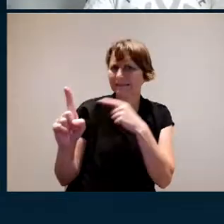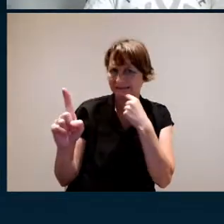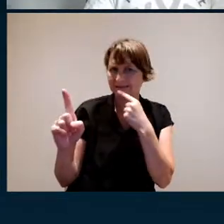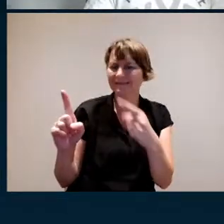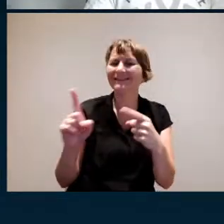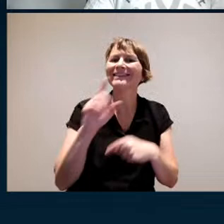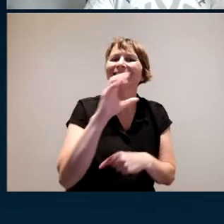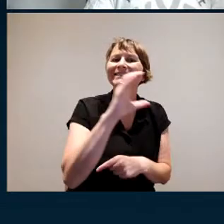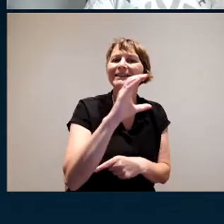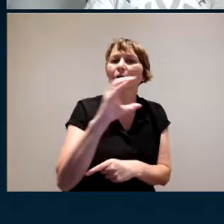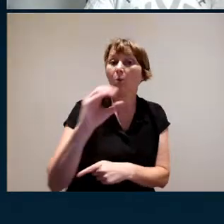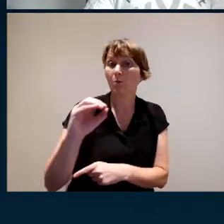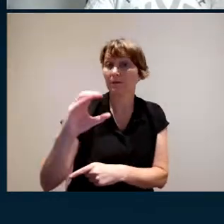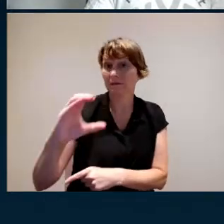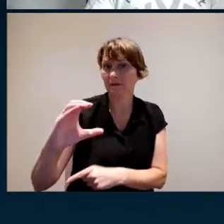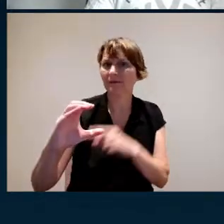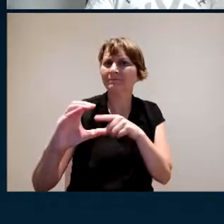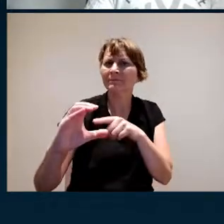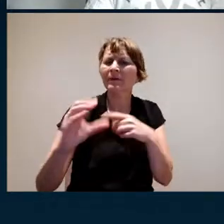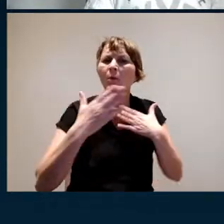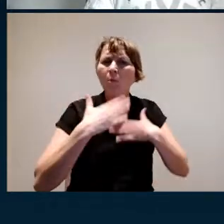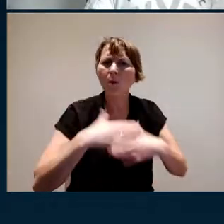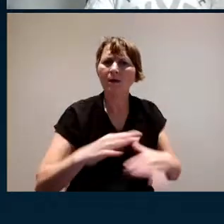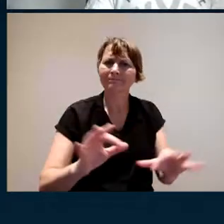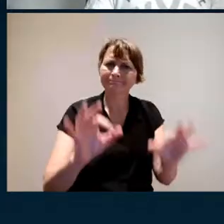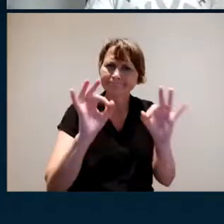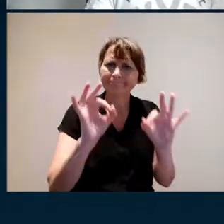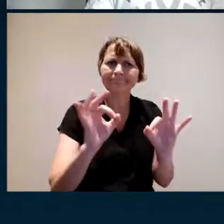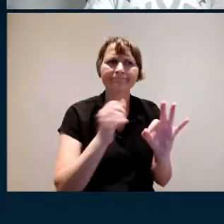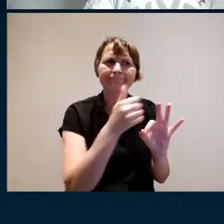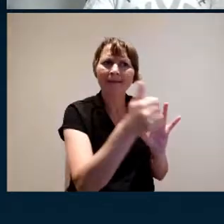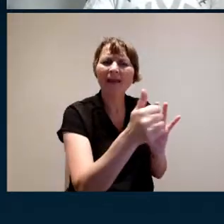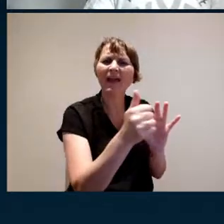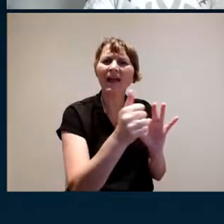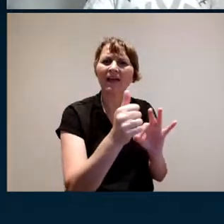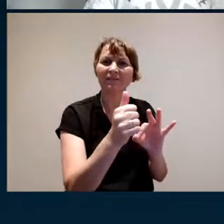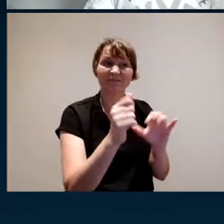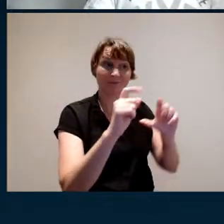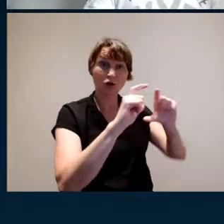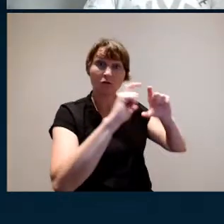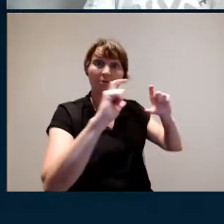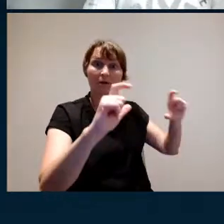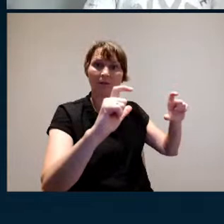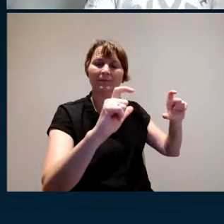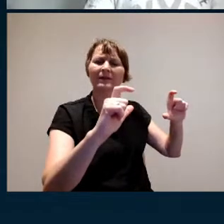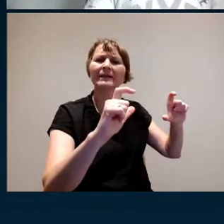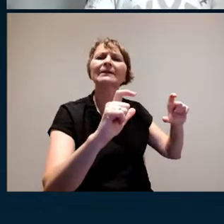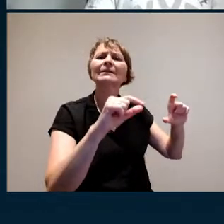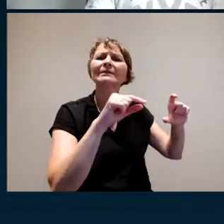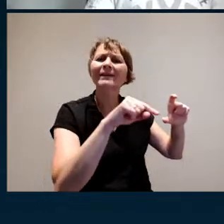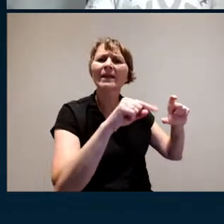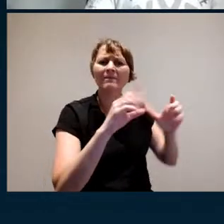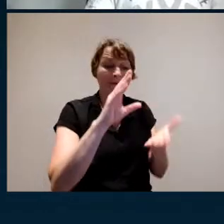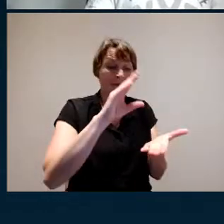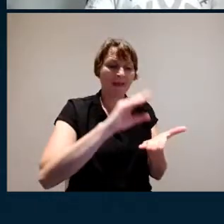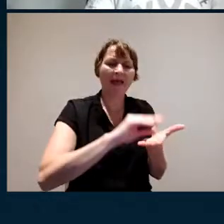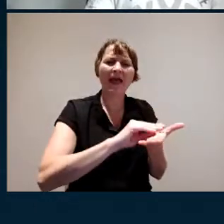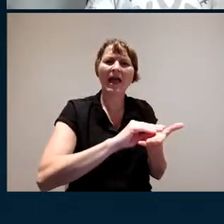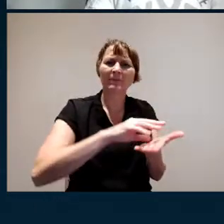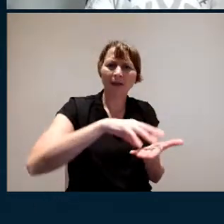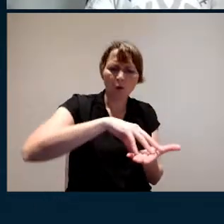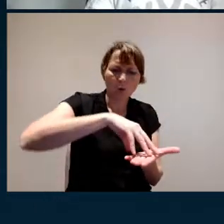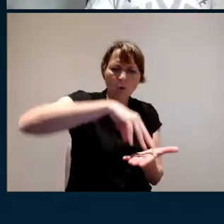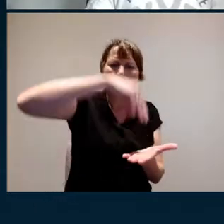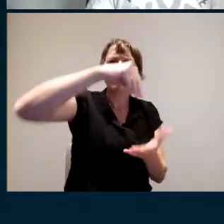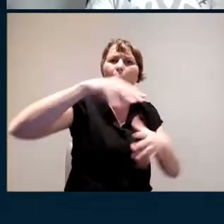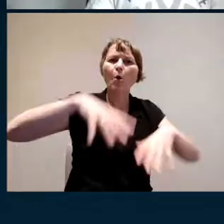a business has an application hosted in public cloud platform, they should start thinking about or